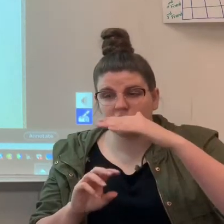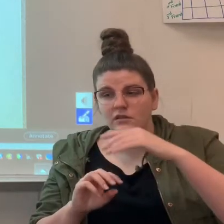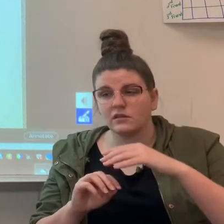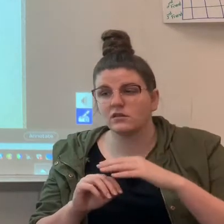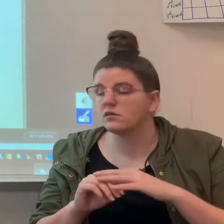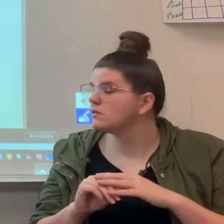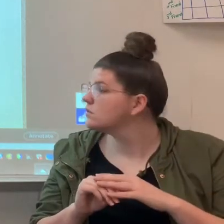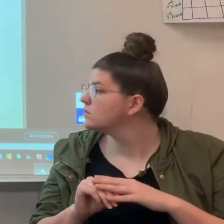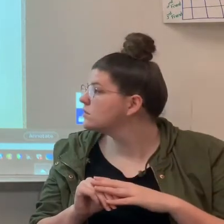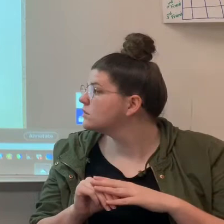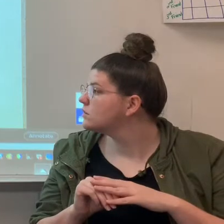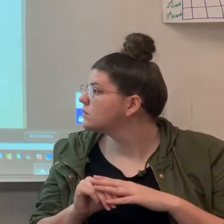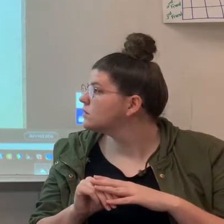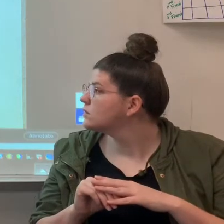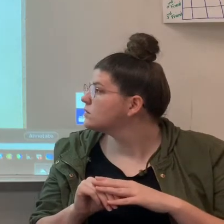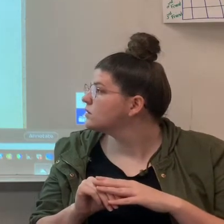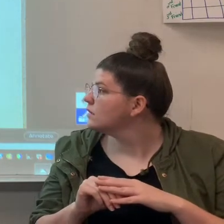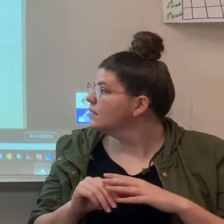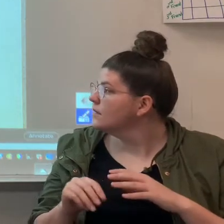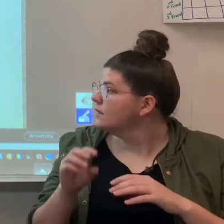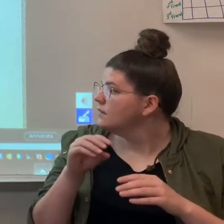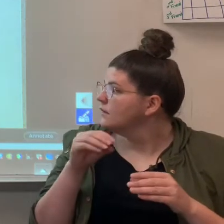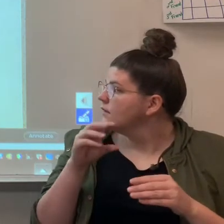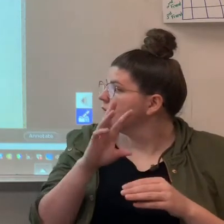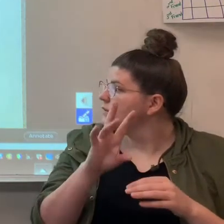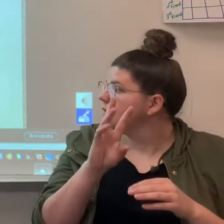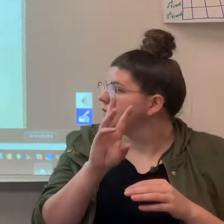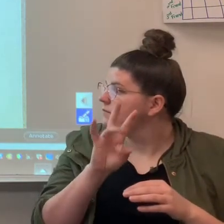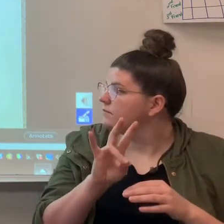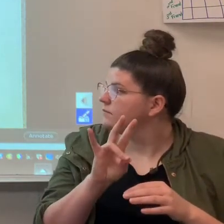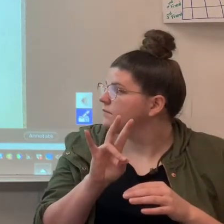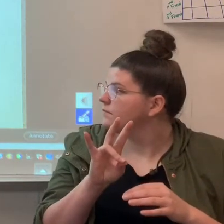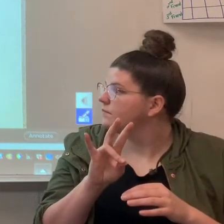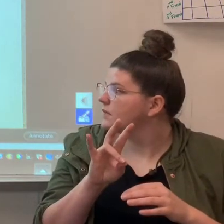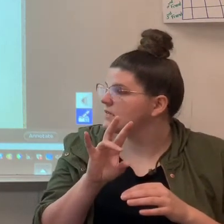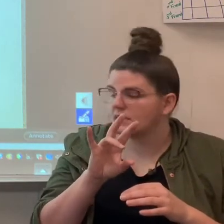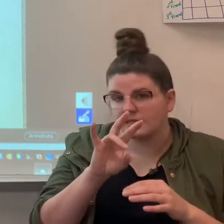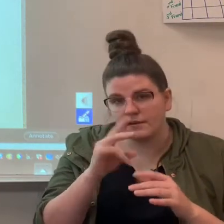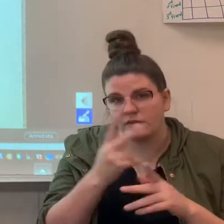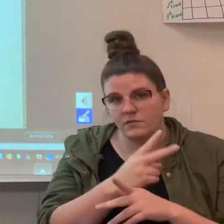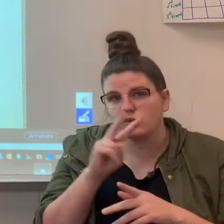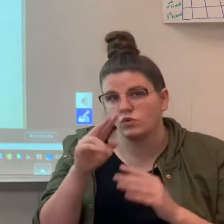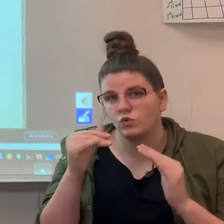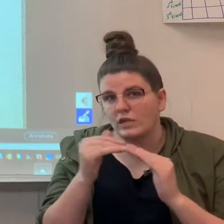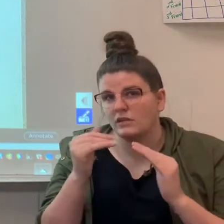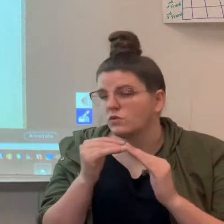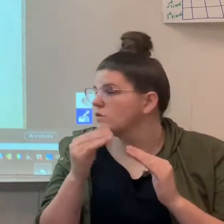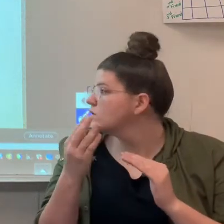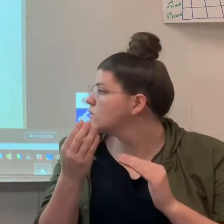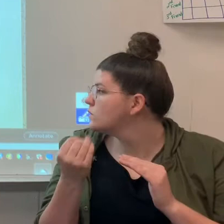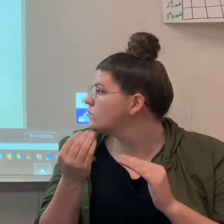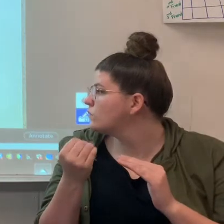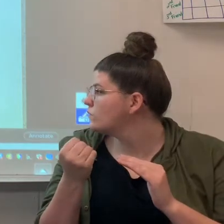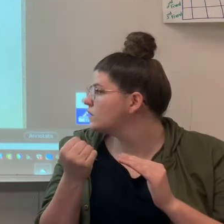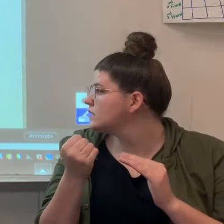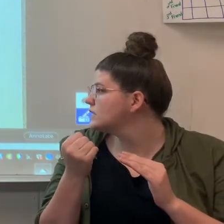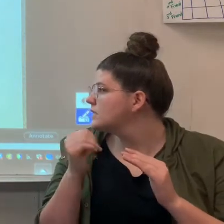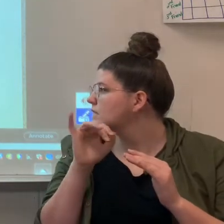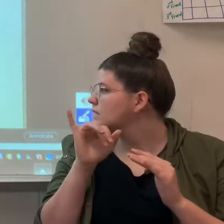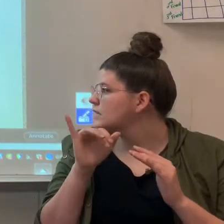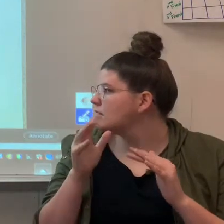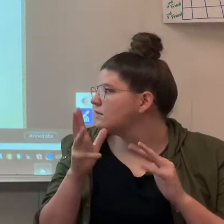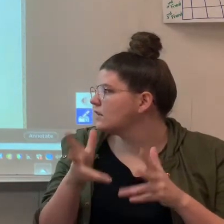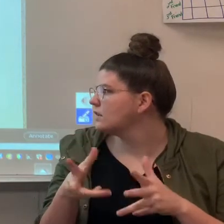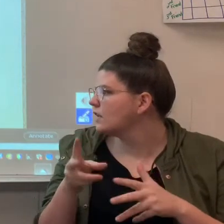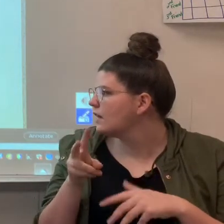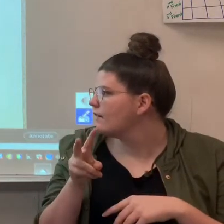2 times, which is 14. Subtract, I have 2. So my whole number is 22